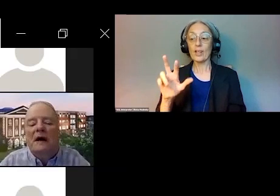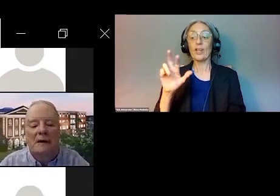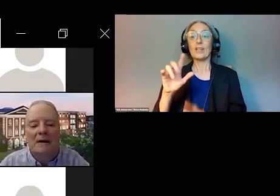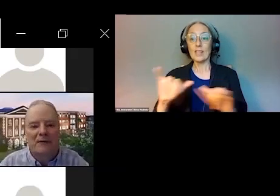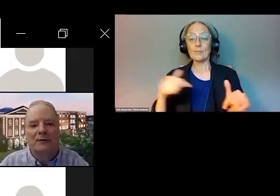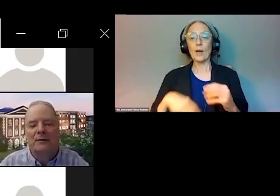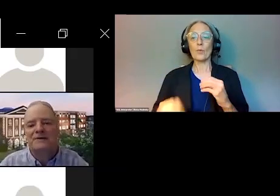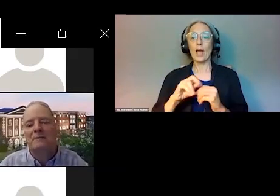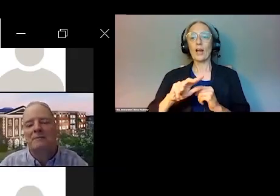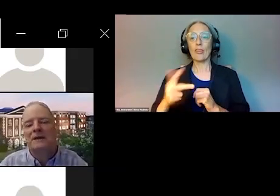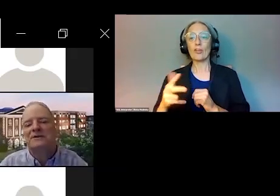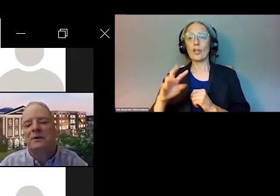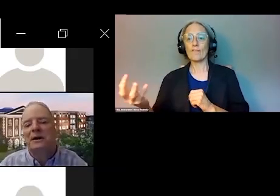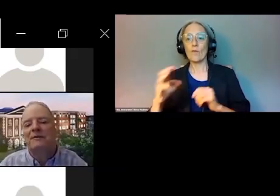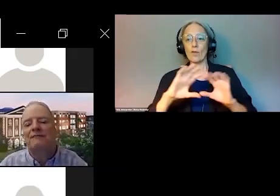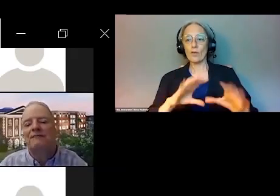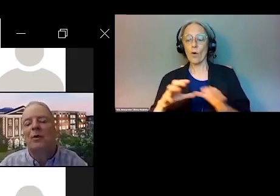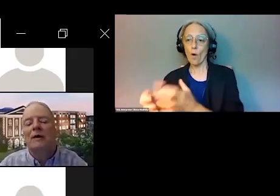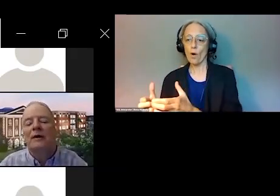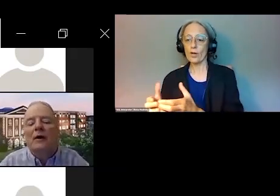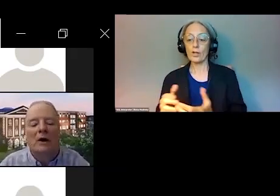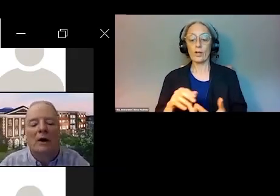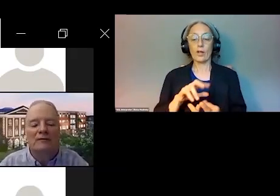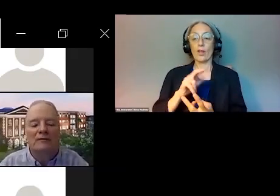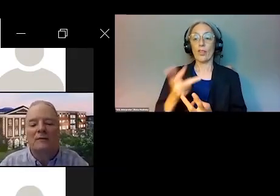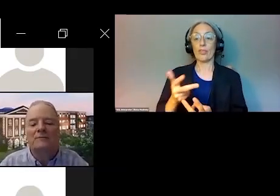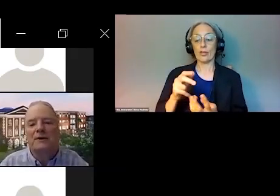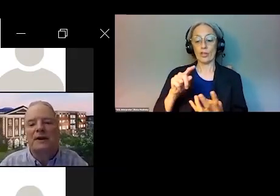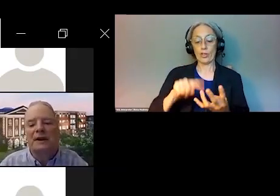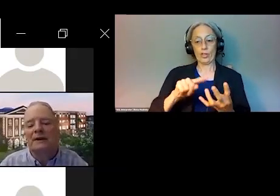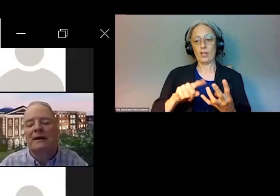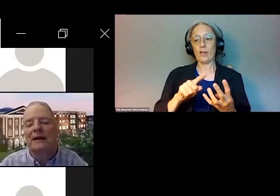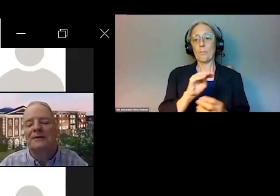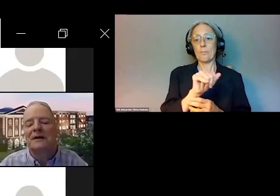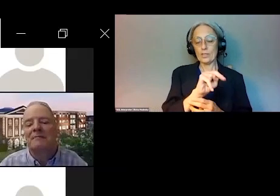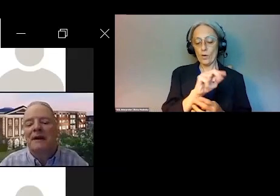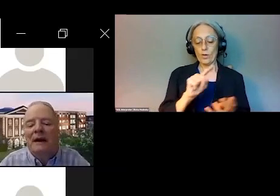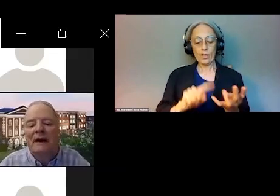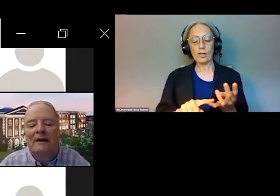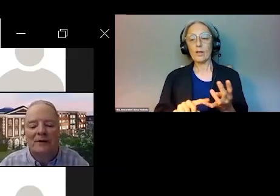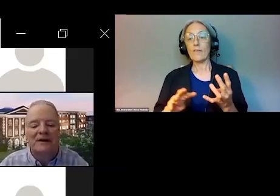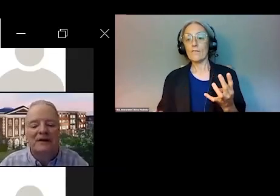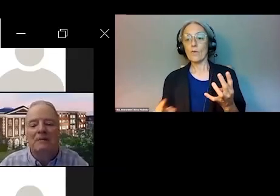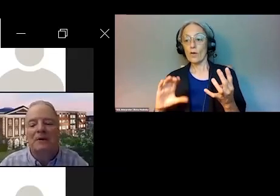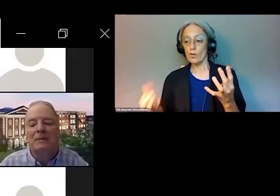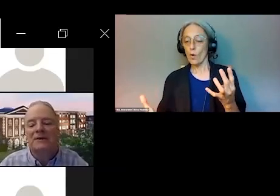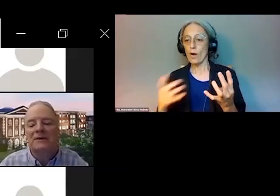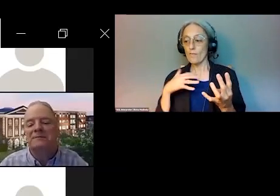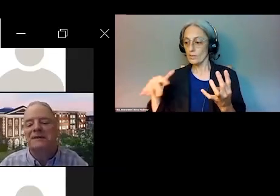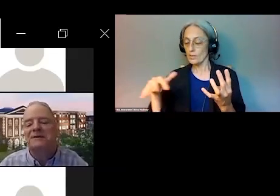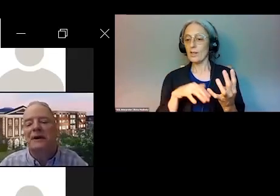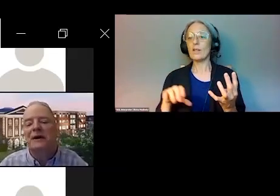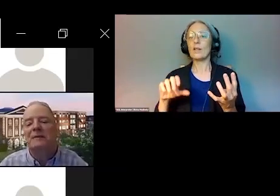cohorts. The third was from Minnesota, and the fourth was from Shepherd in Atlanta. And you can see the number